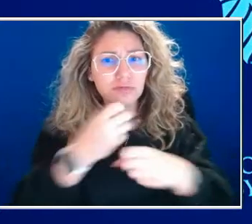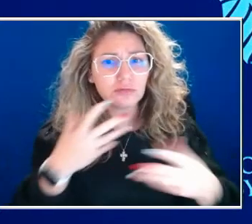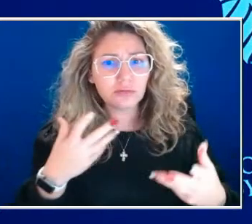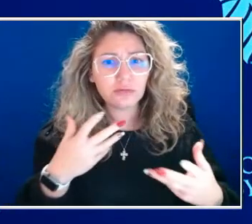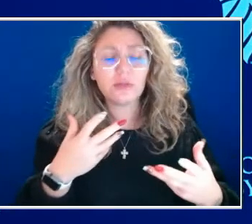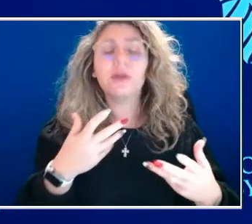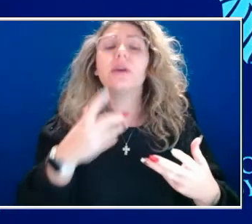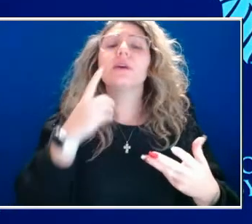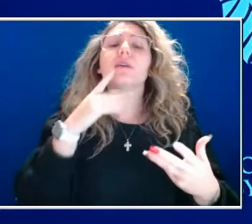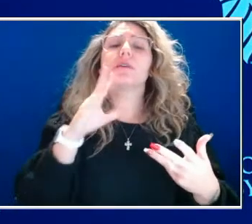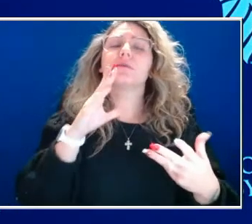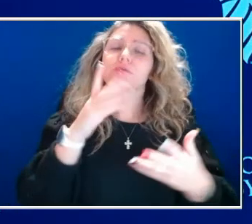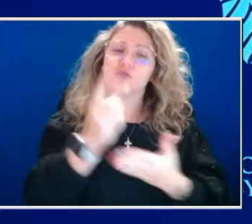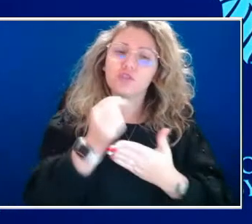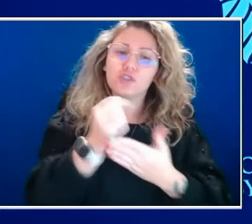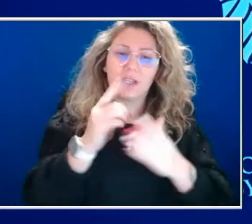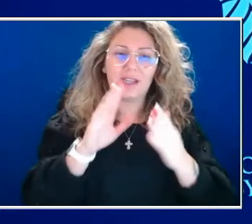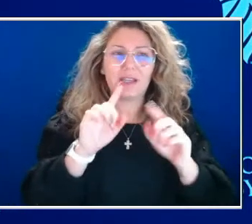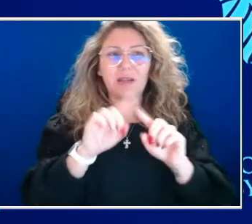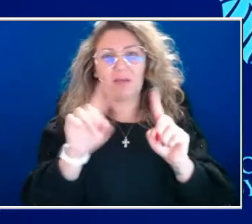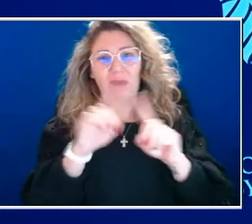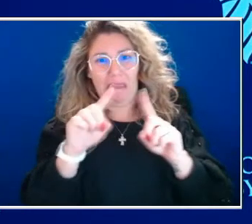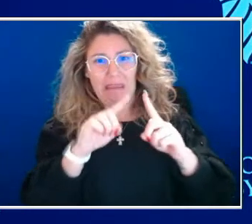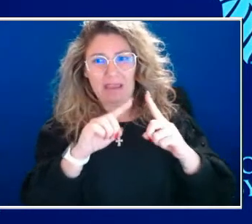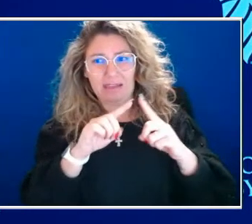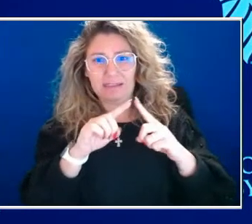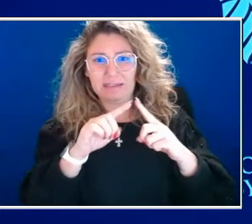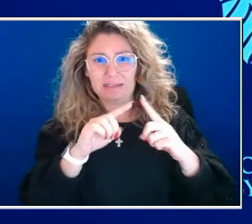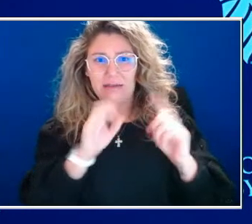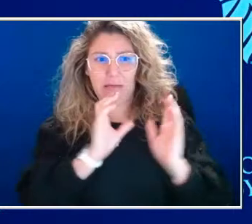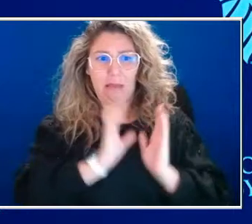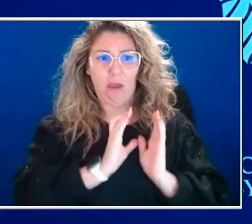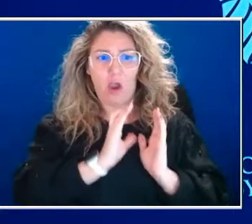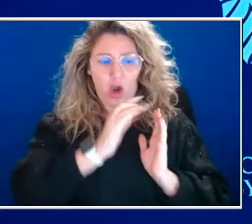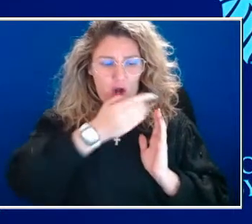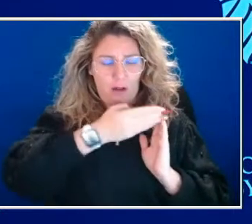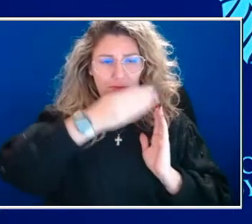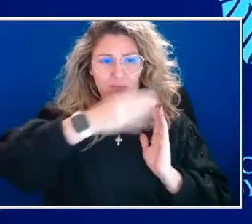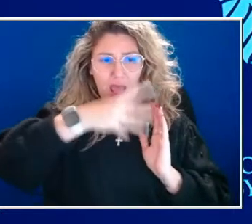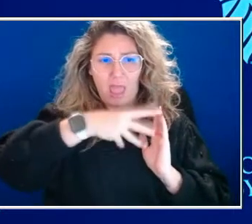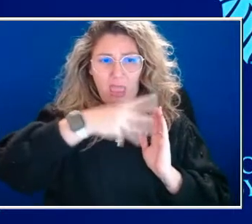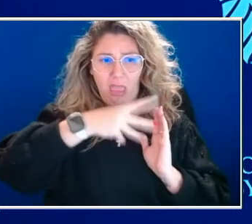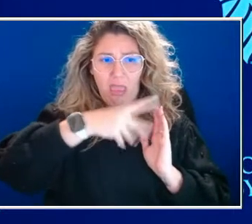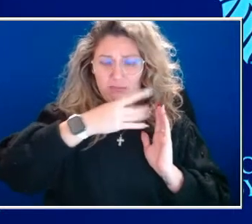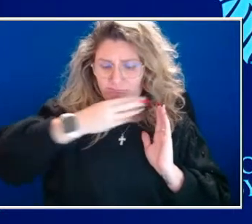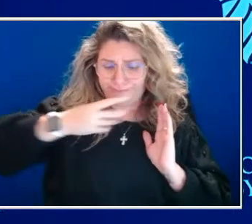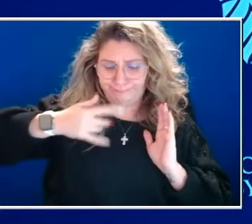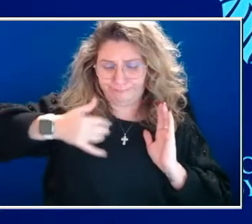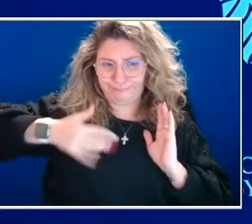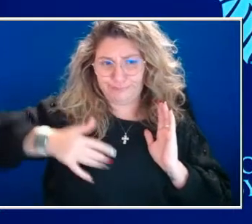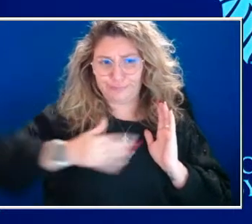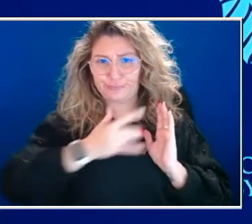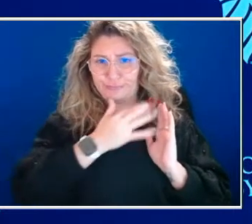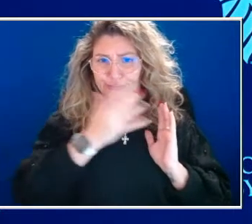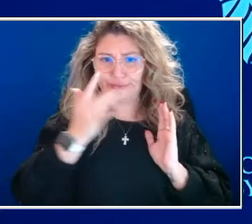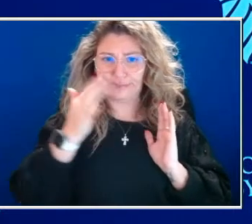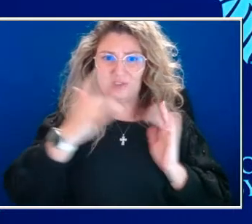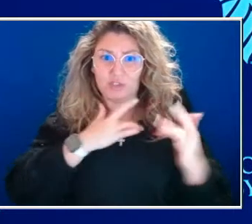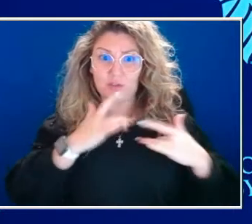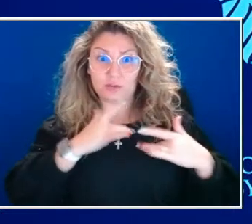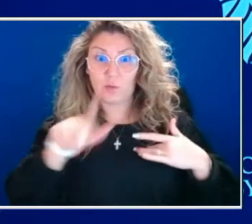that's blood leaking out the main pipe going to the rest of the body, and the concern is that you only have a few minutes